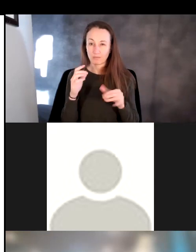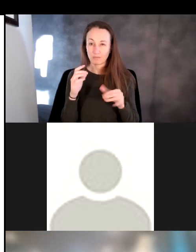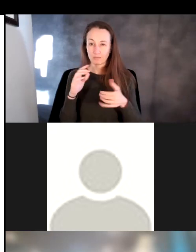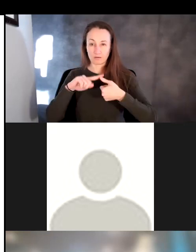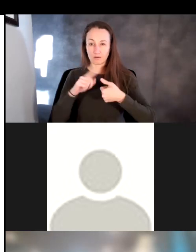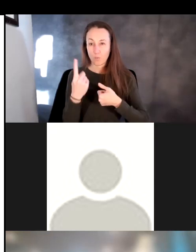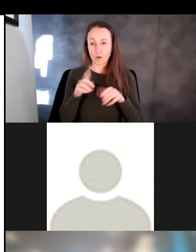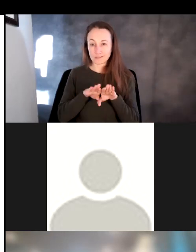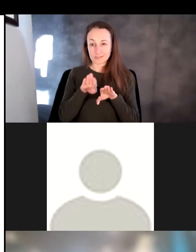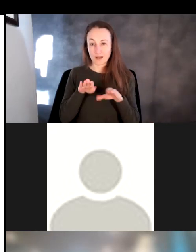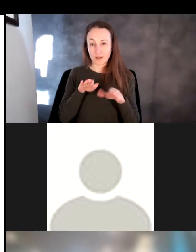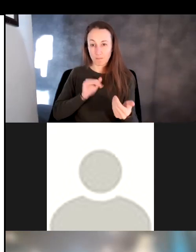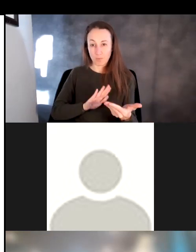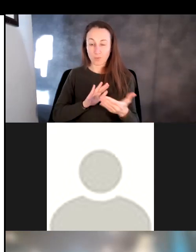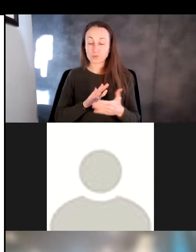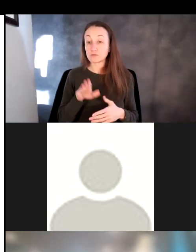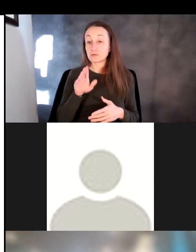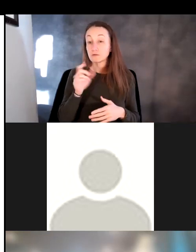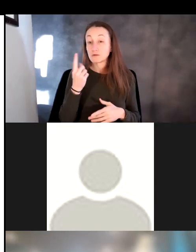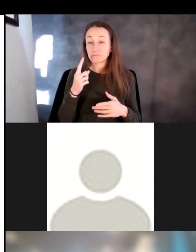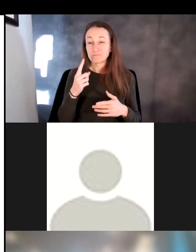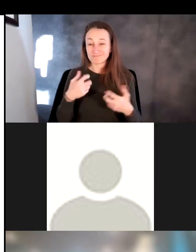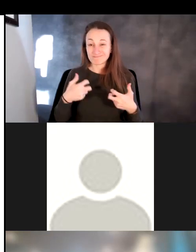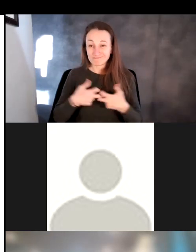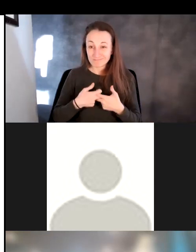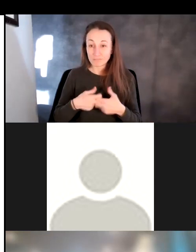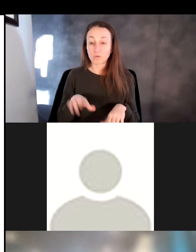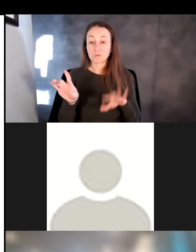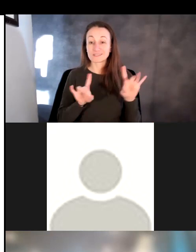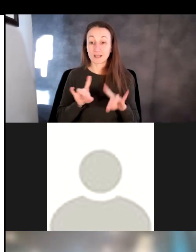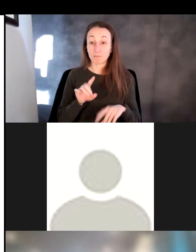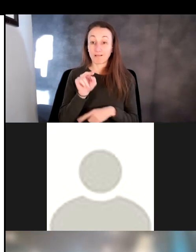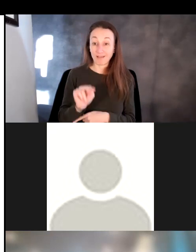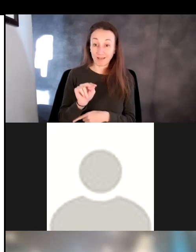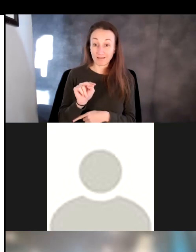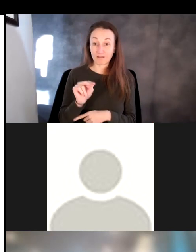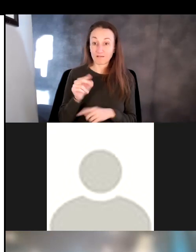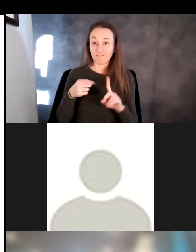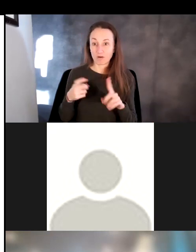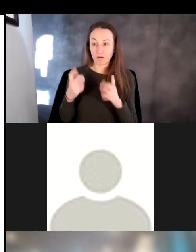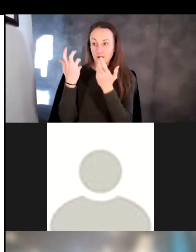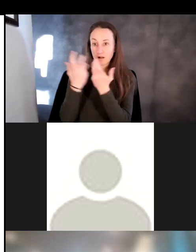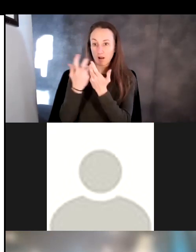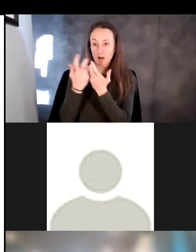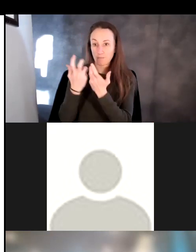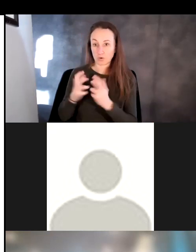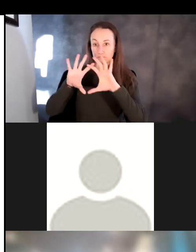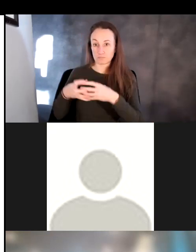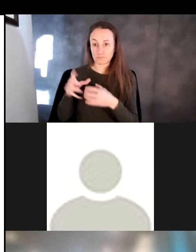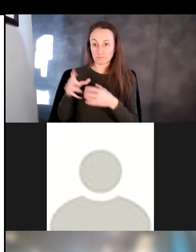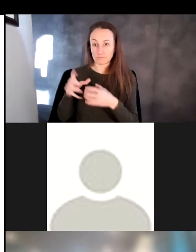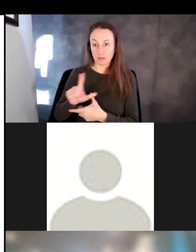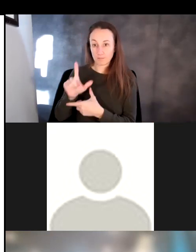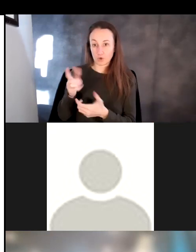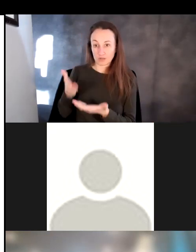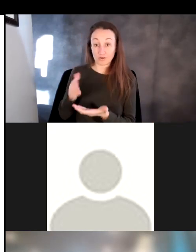But there's a problem when we try and sample and characterize N from a combinatorial library over here. And that's